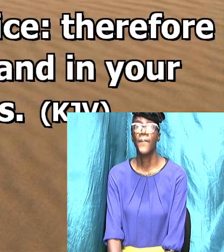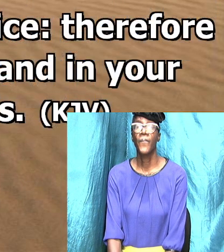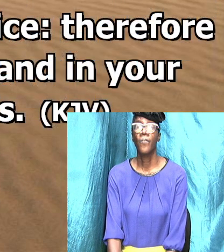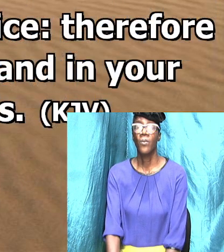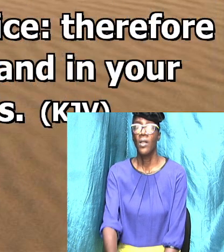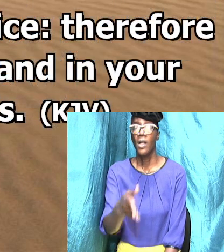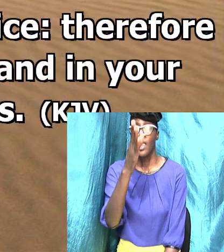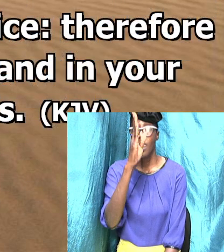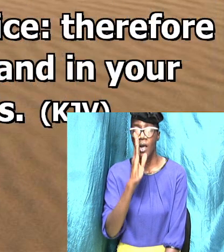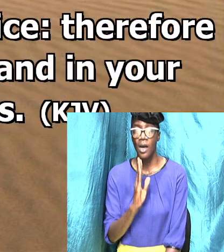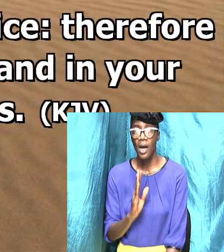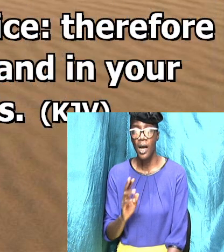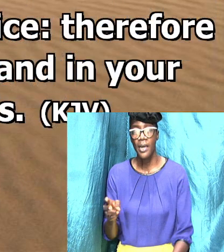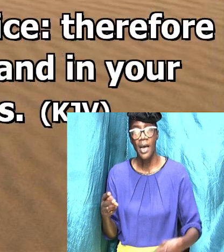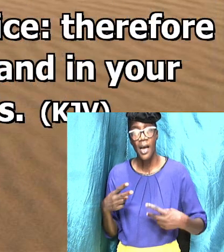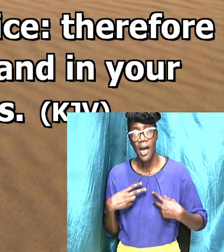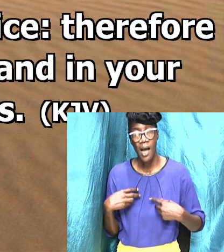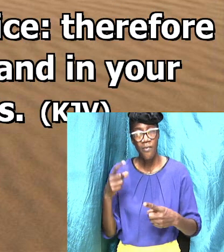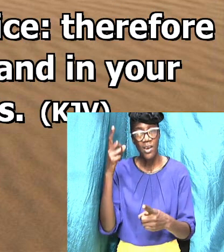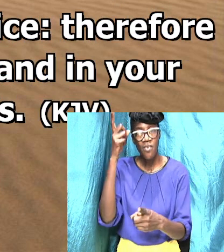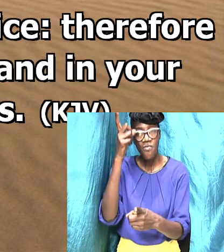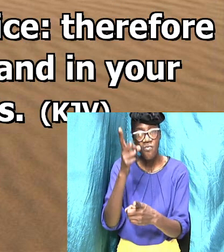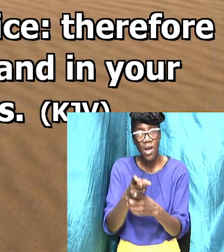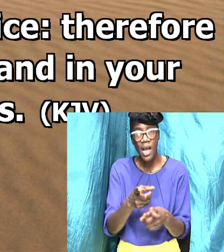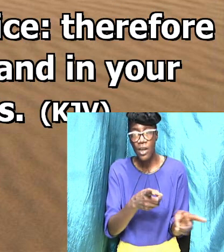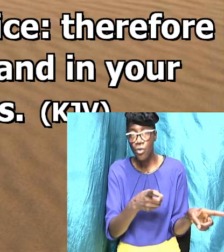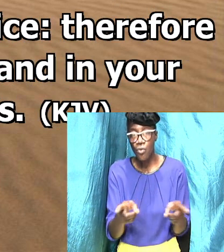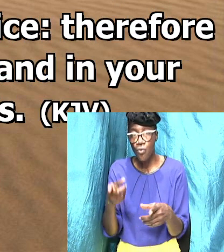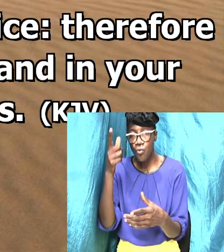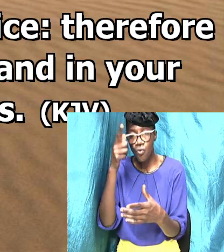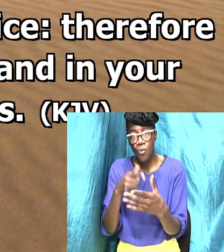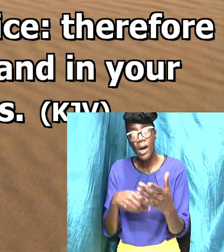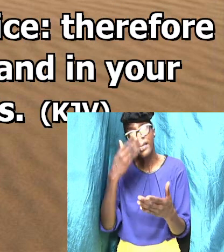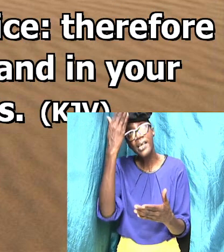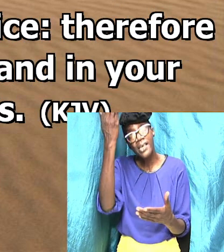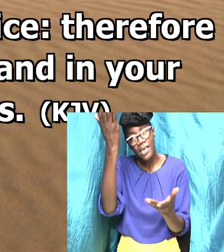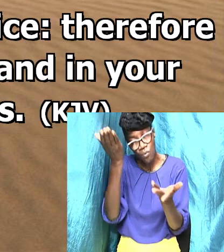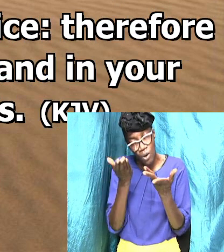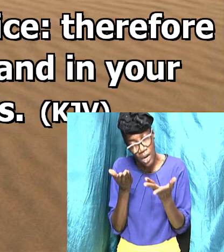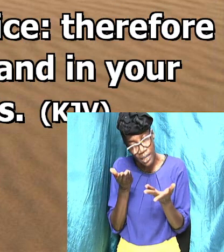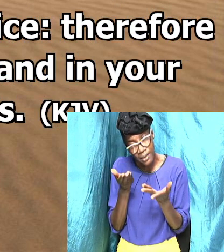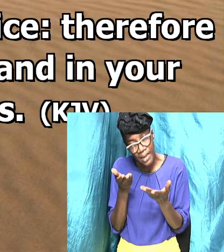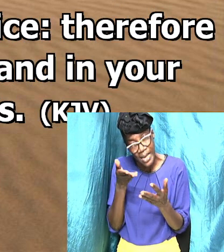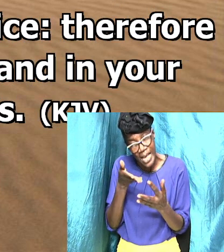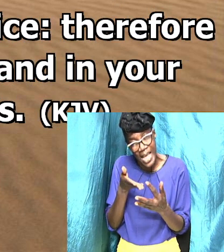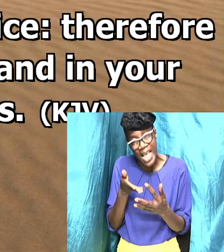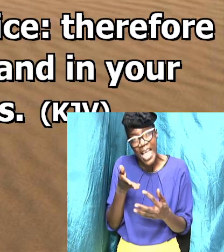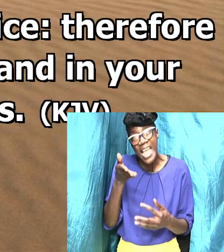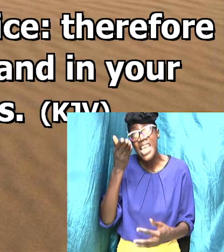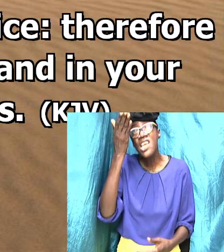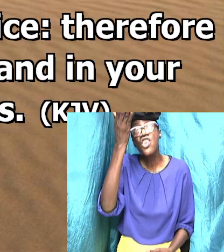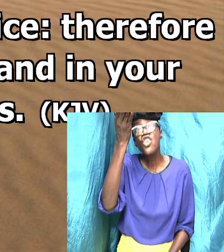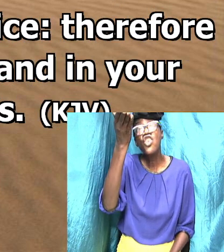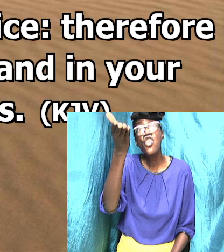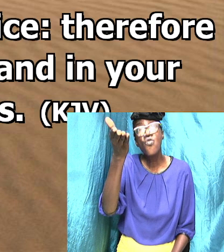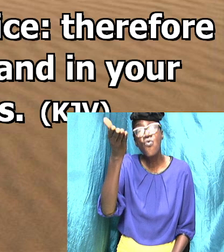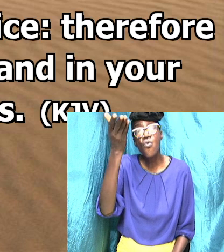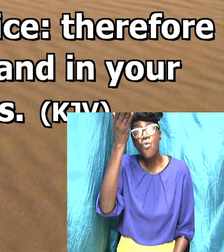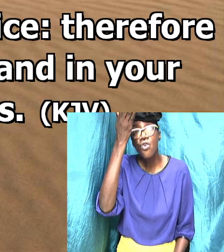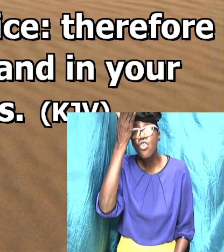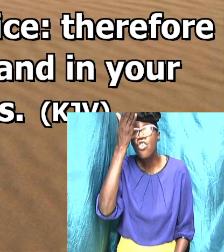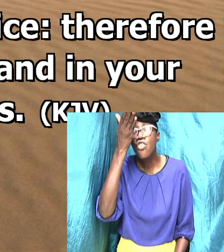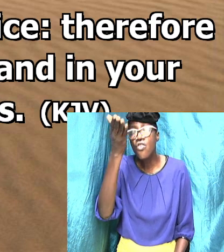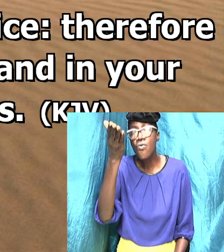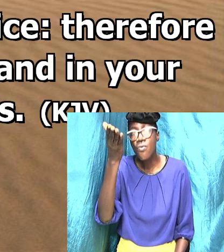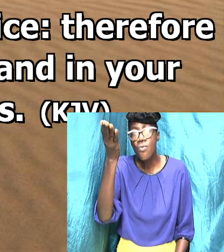God has the right to do what he wants in you, because you are his property.